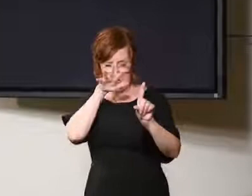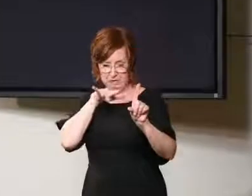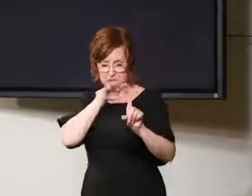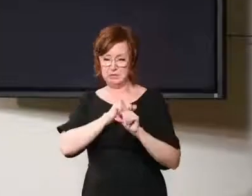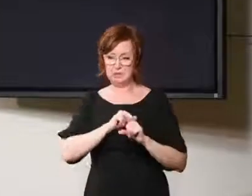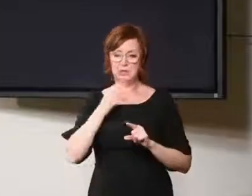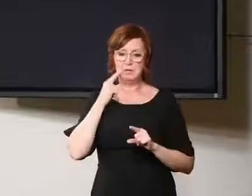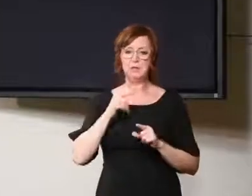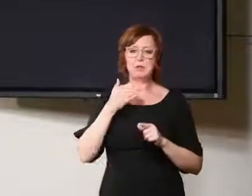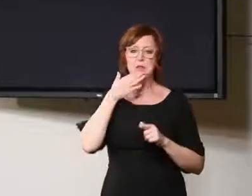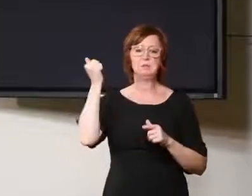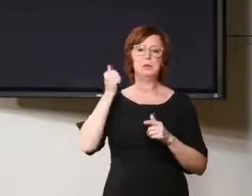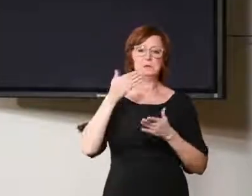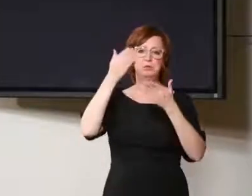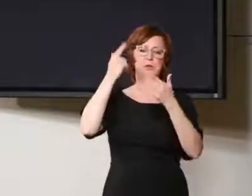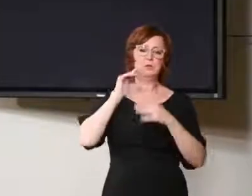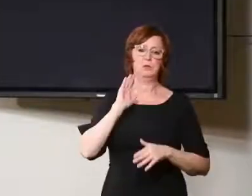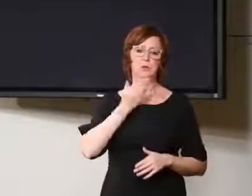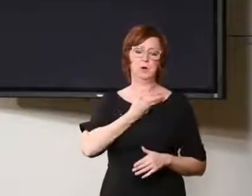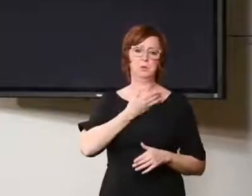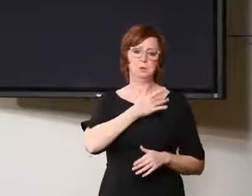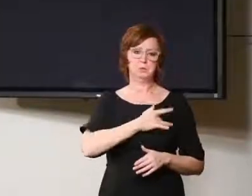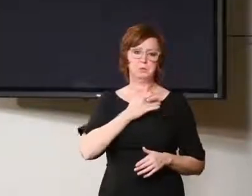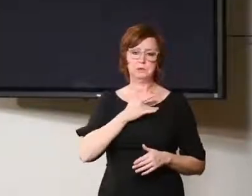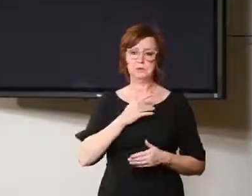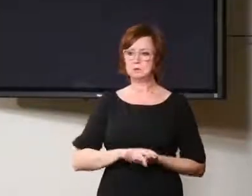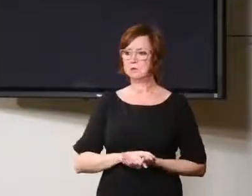recommendations. We'll go to our next question on the line, operator.